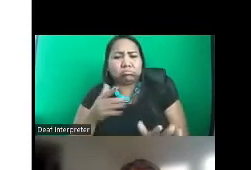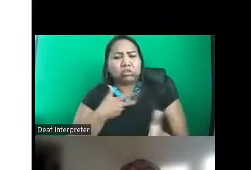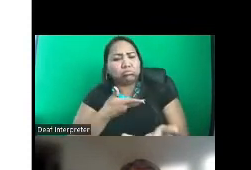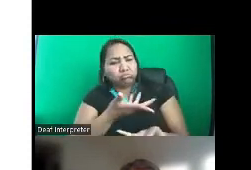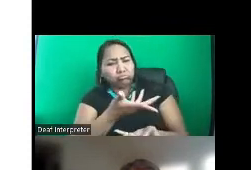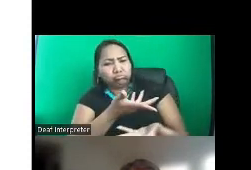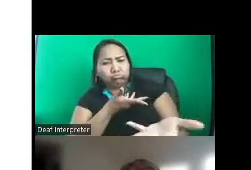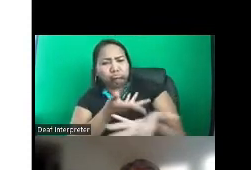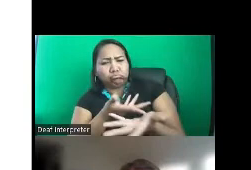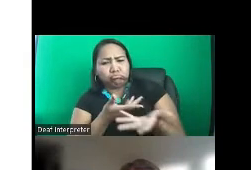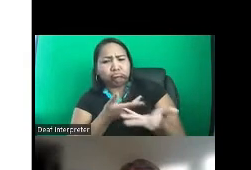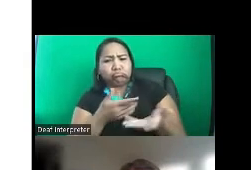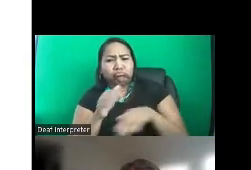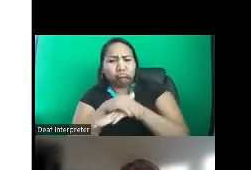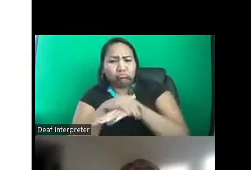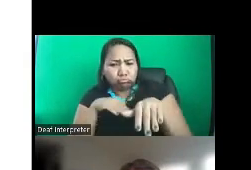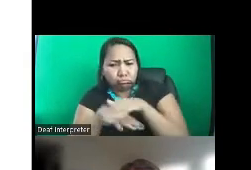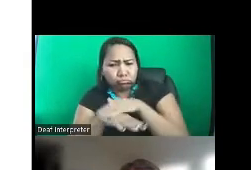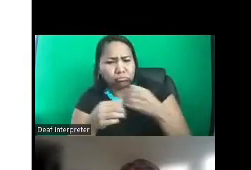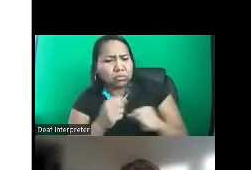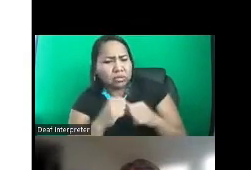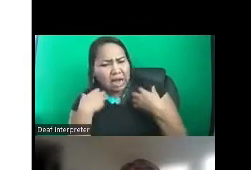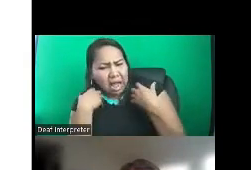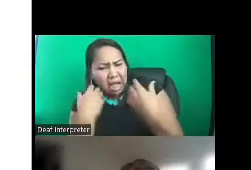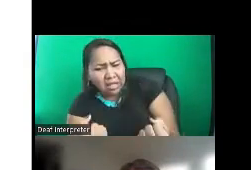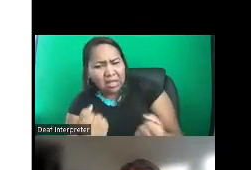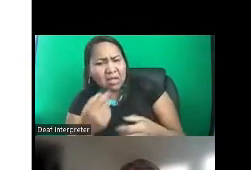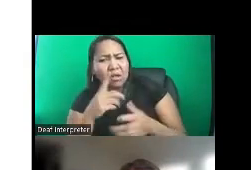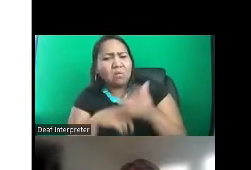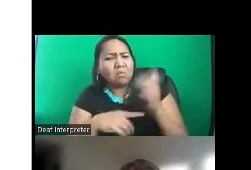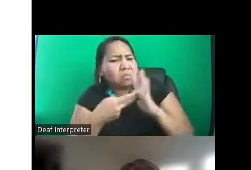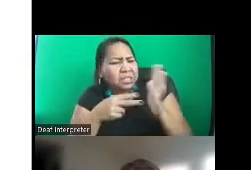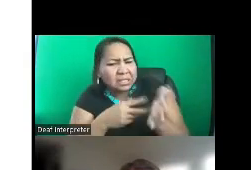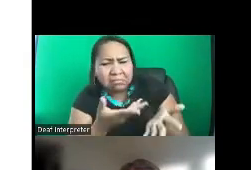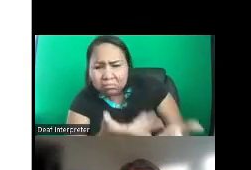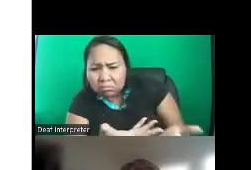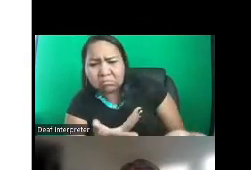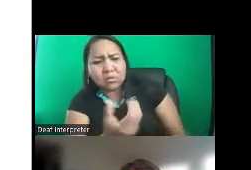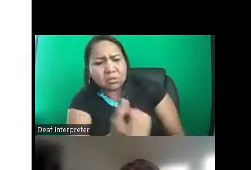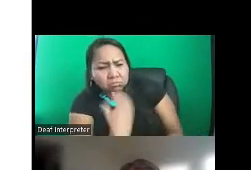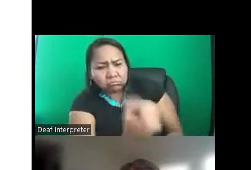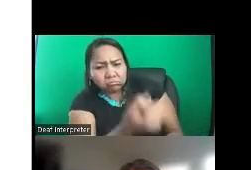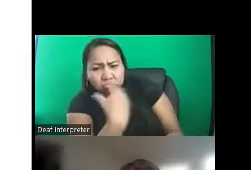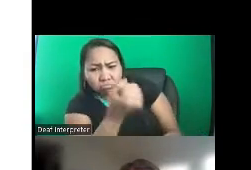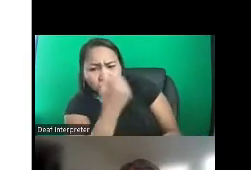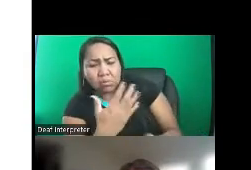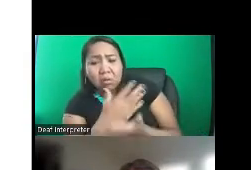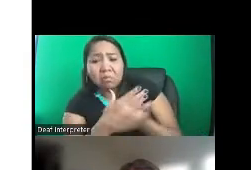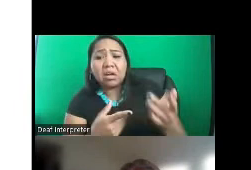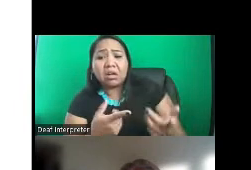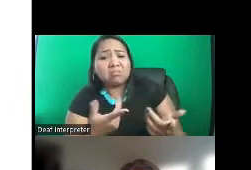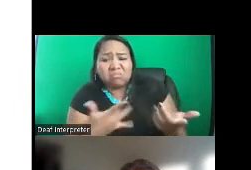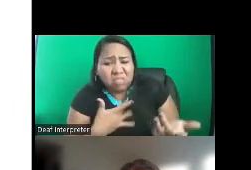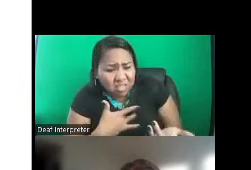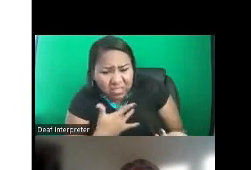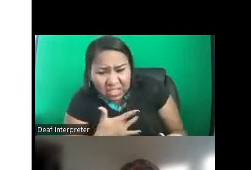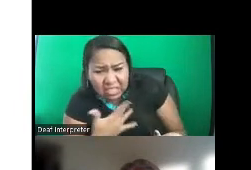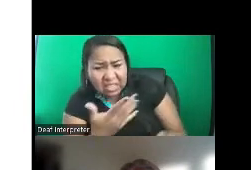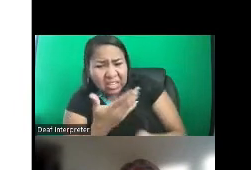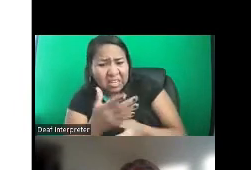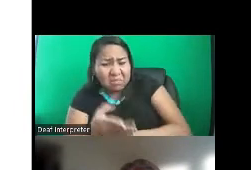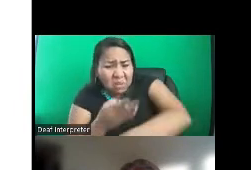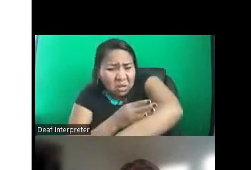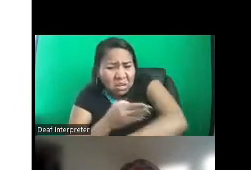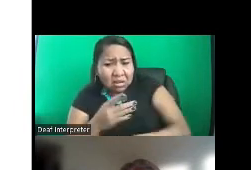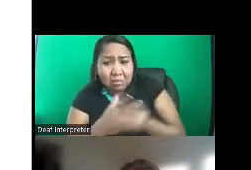you feel better? Some people, they want to make a long distance phone call or, do a FaceTime